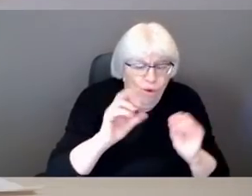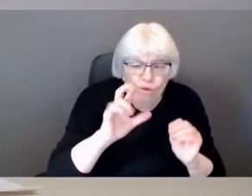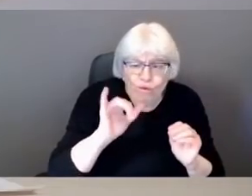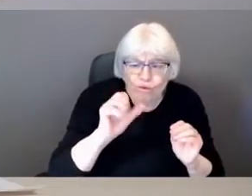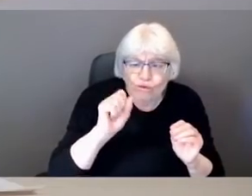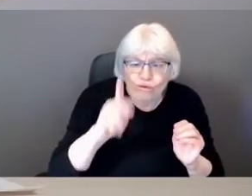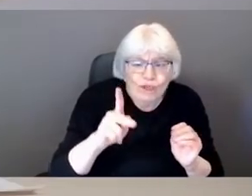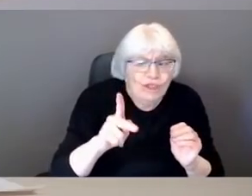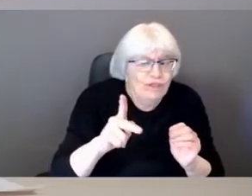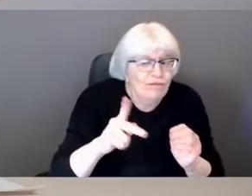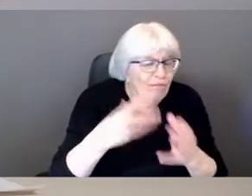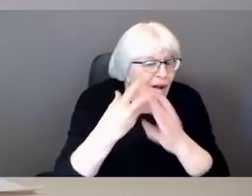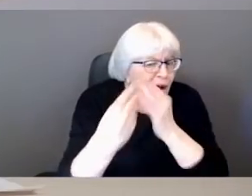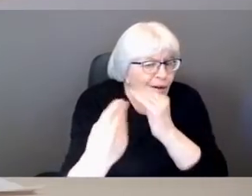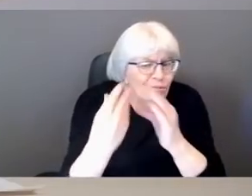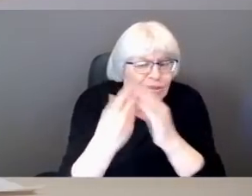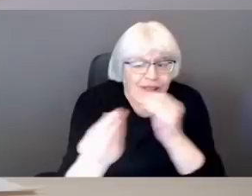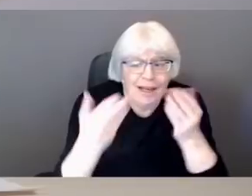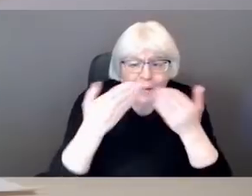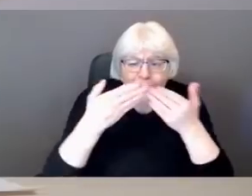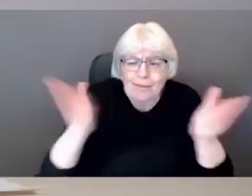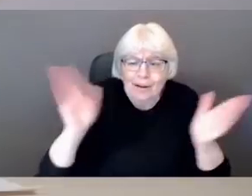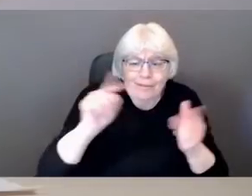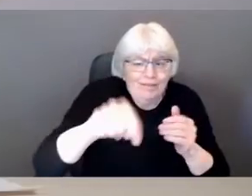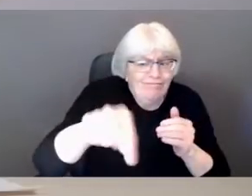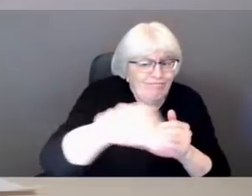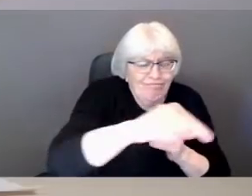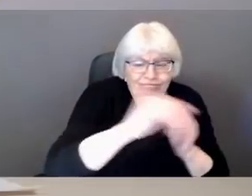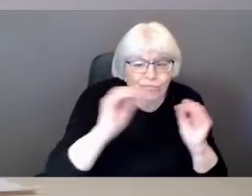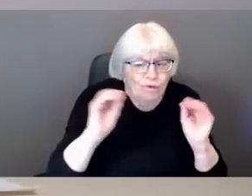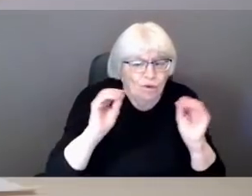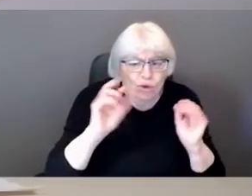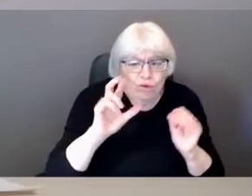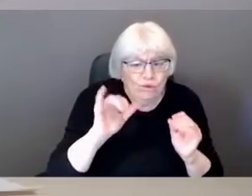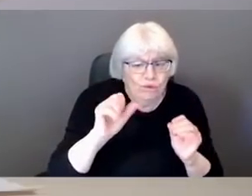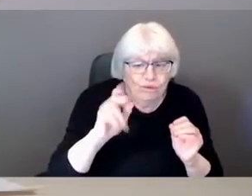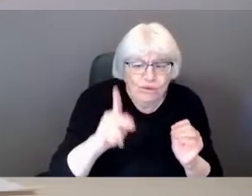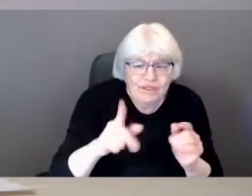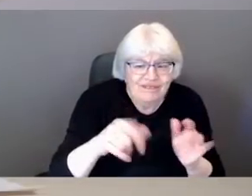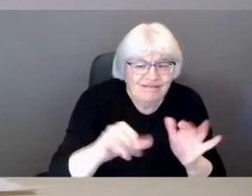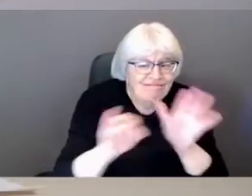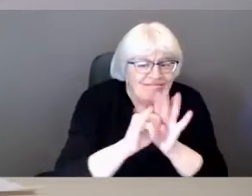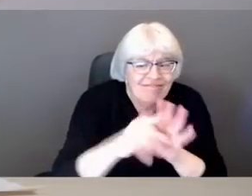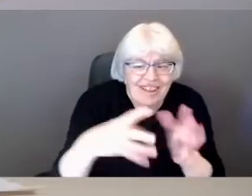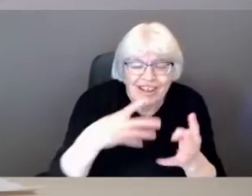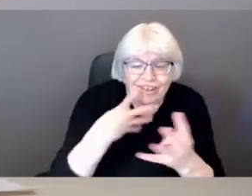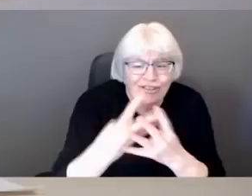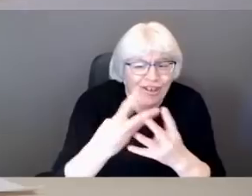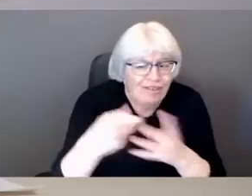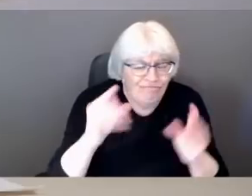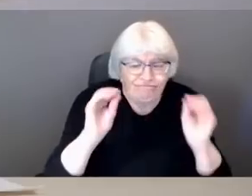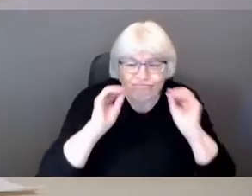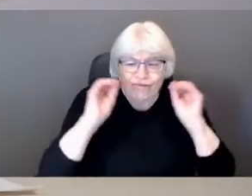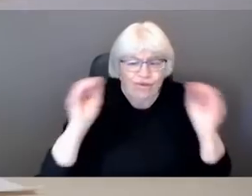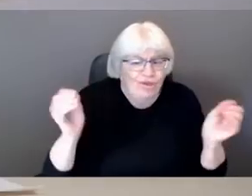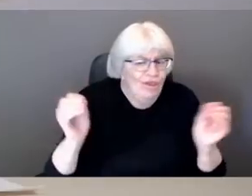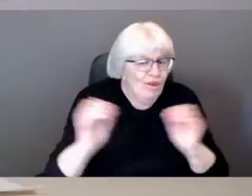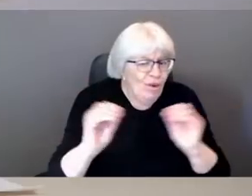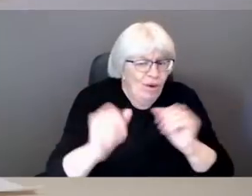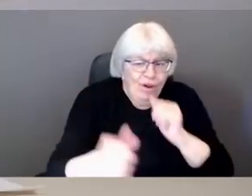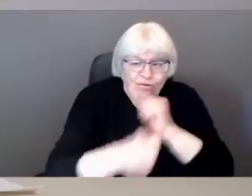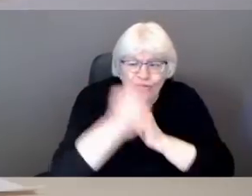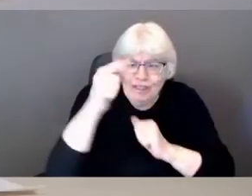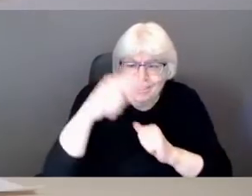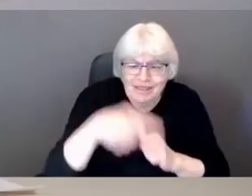of anyone identified at the provincial correctional facility, and we have been in communication with